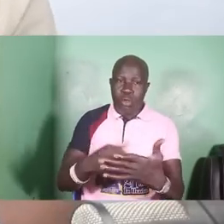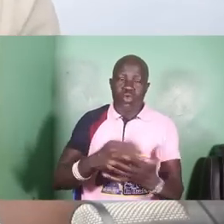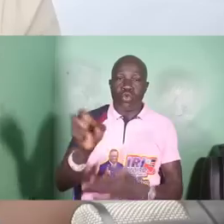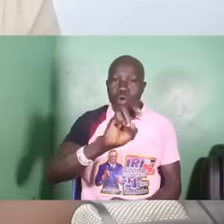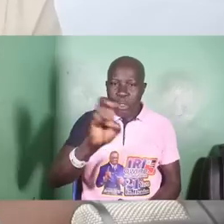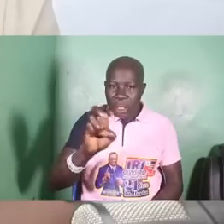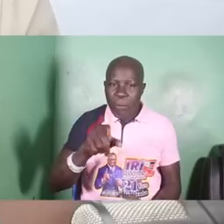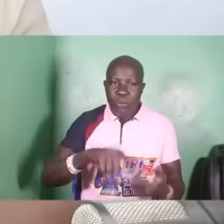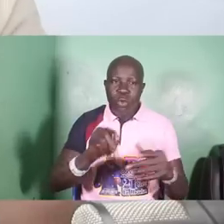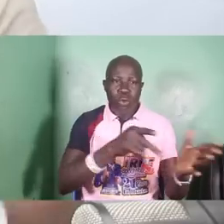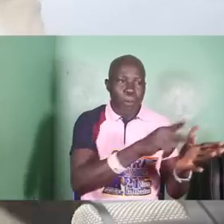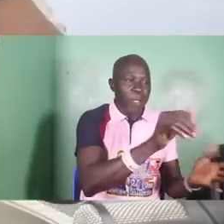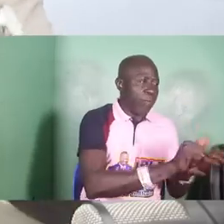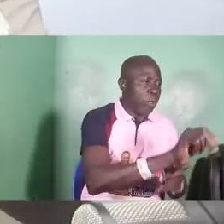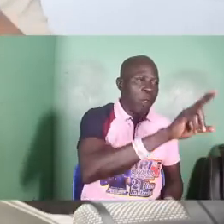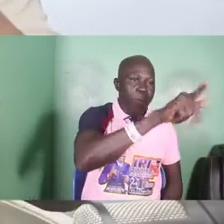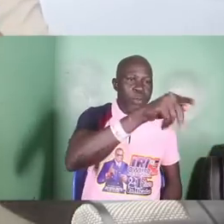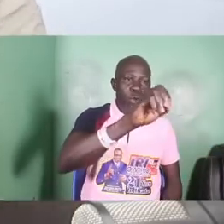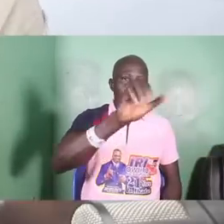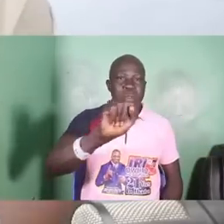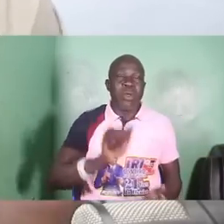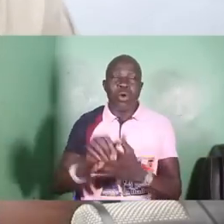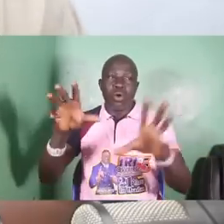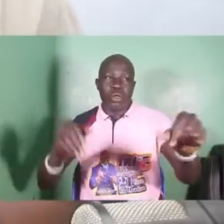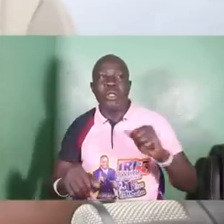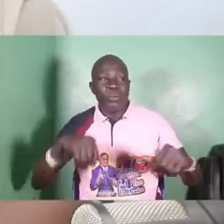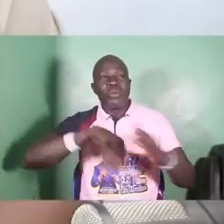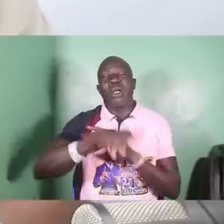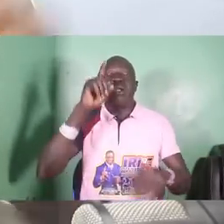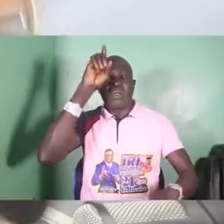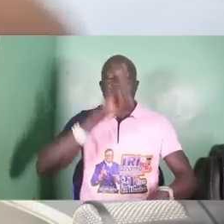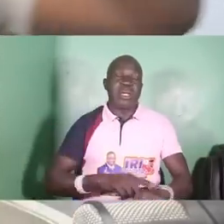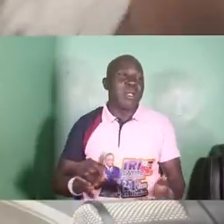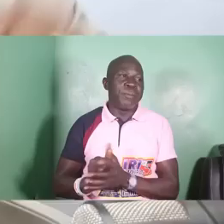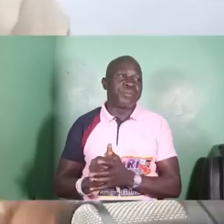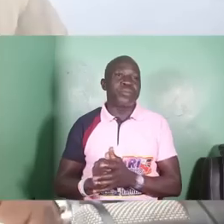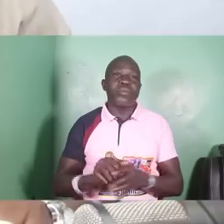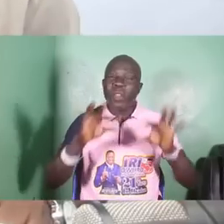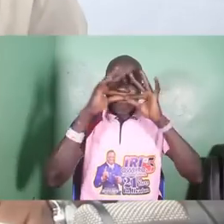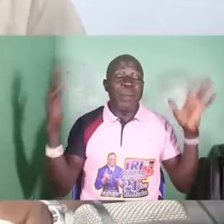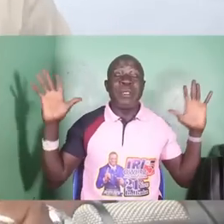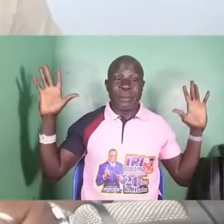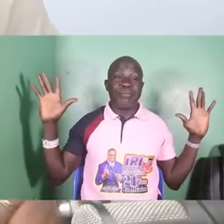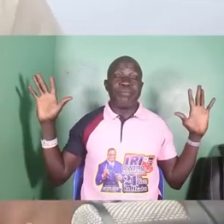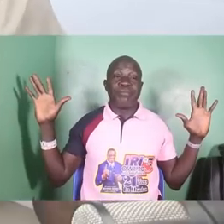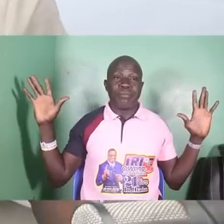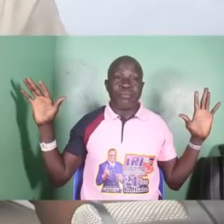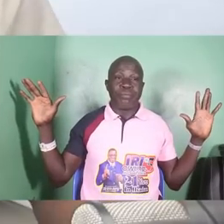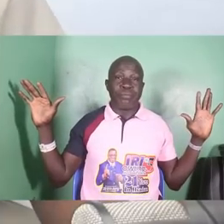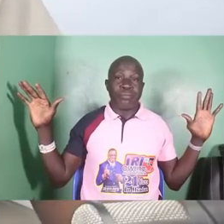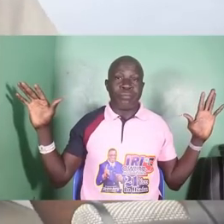your 200 naira. That I want to take to pure head. Hold it. Sometimes there was a great famine.